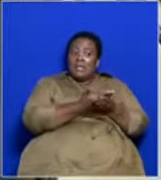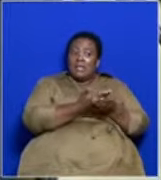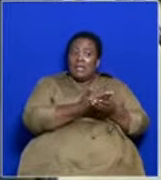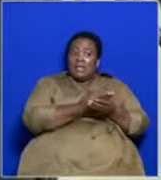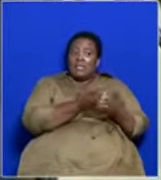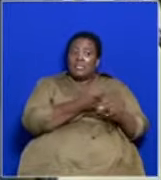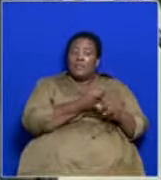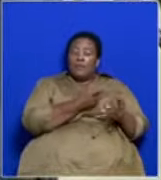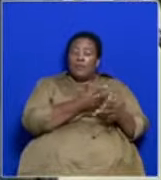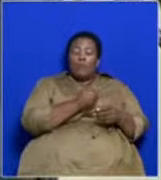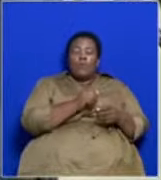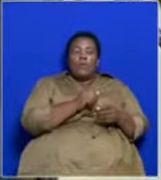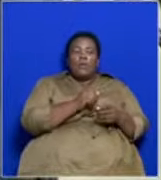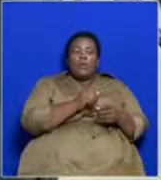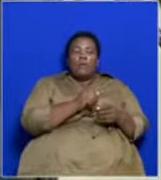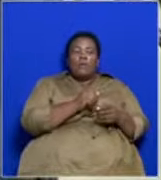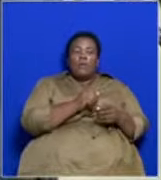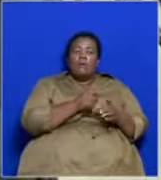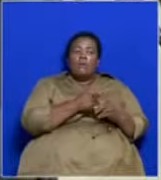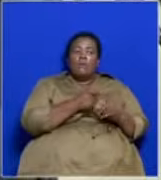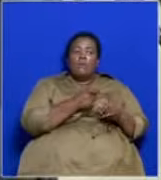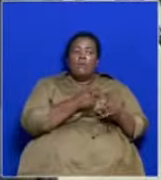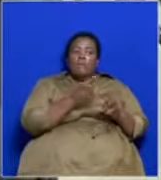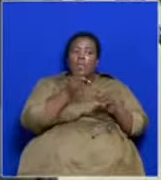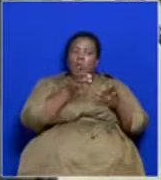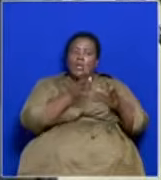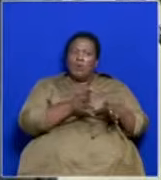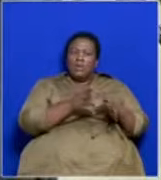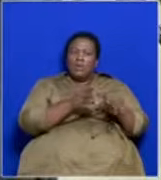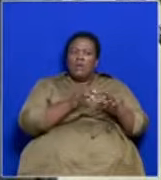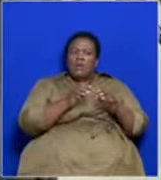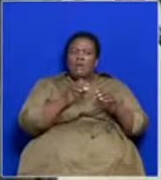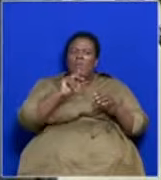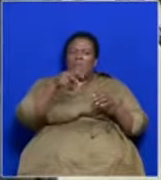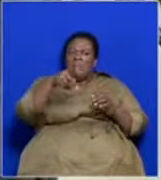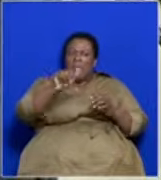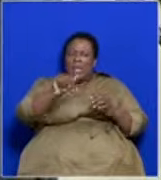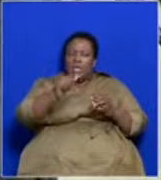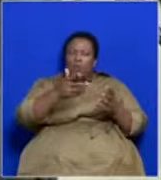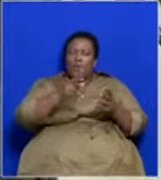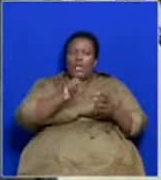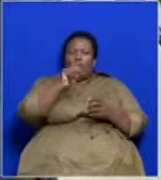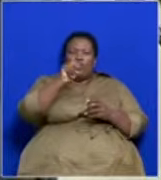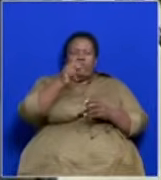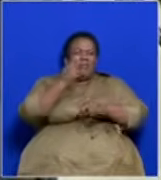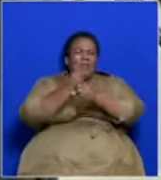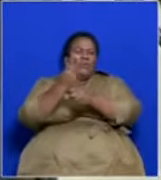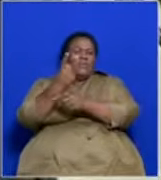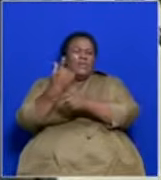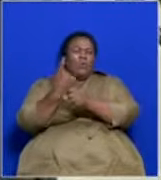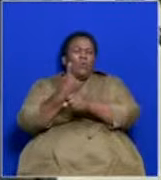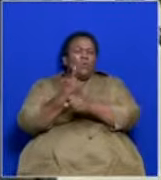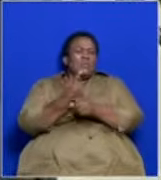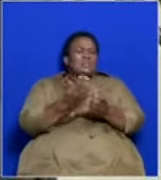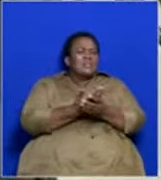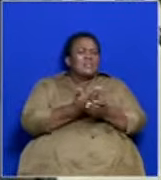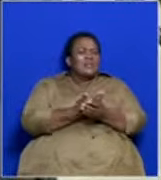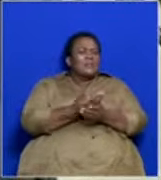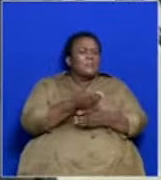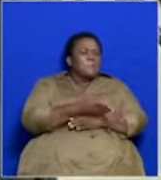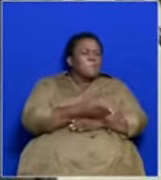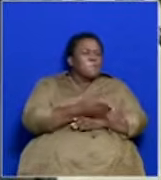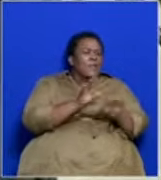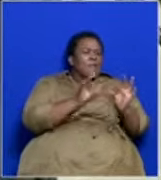Public Prosecution in the North Gauteng. So each and every time this case was appearing in Benoni, he was the one